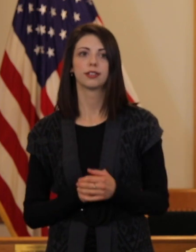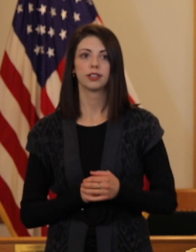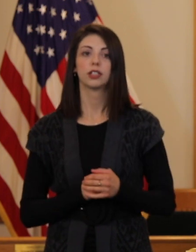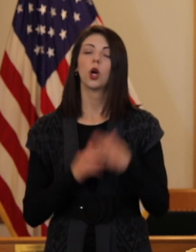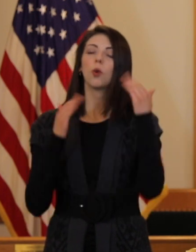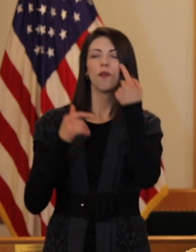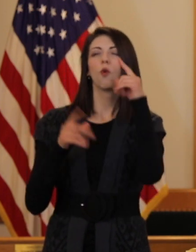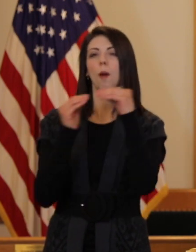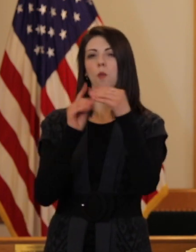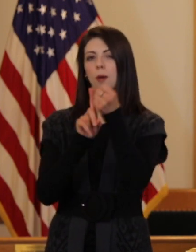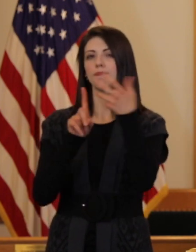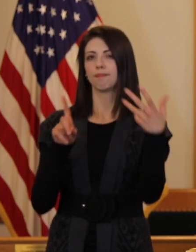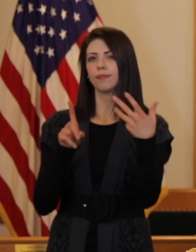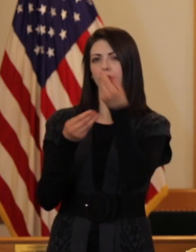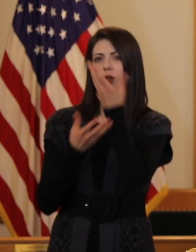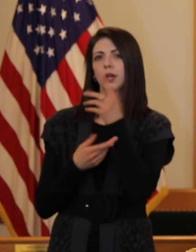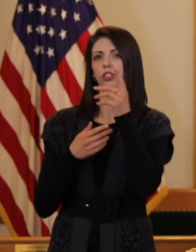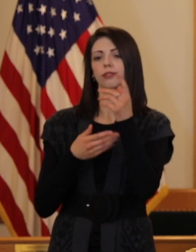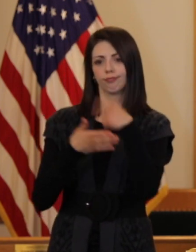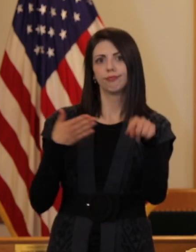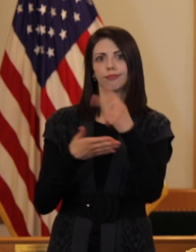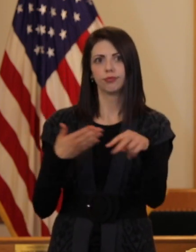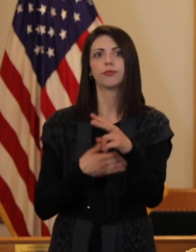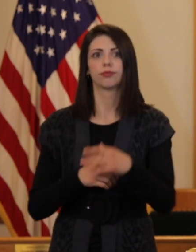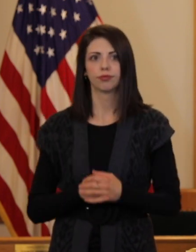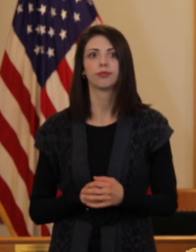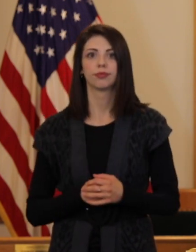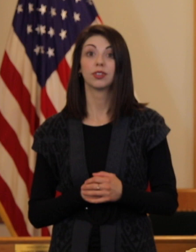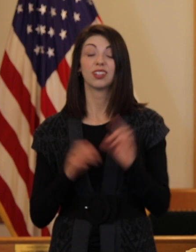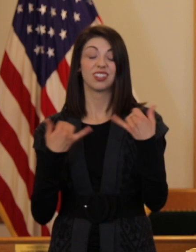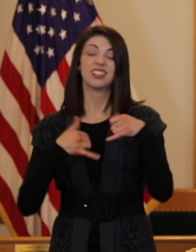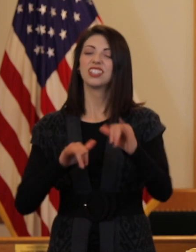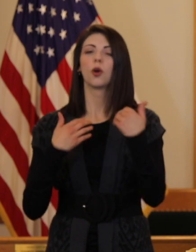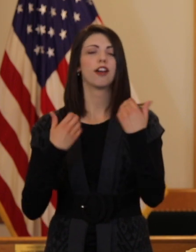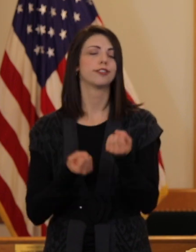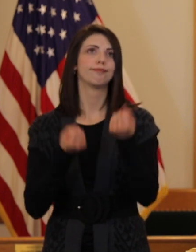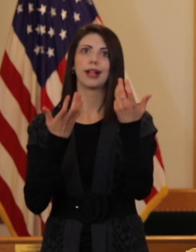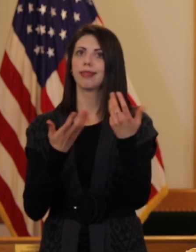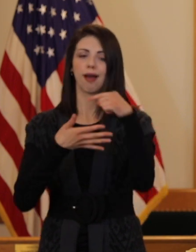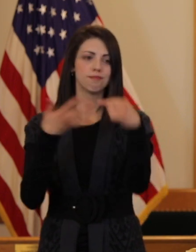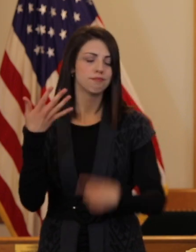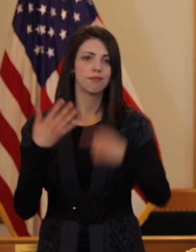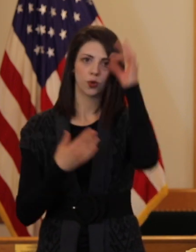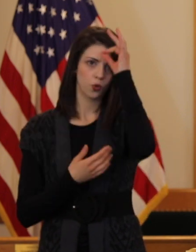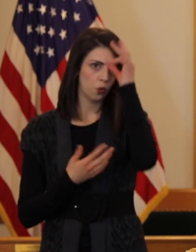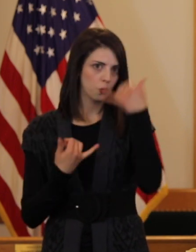information on this process in the next few weeks. At this point, there are still a lot of unknowns, but things are changing